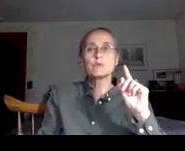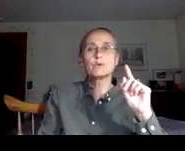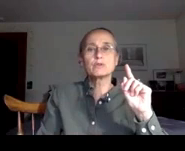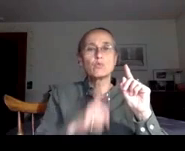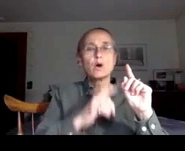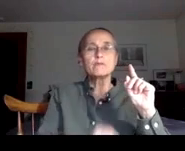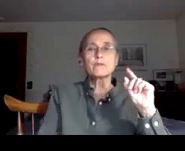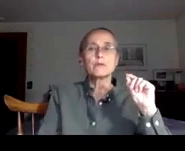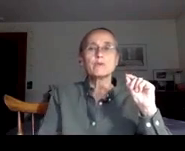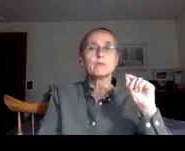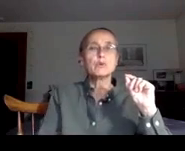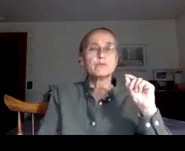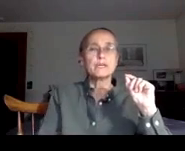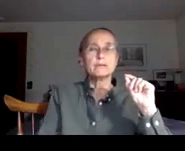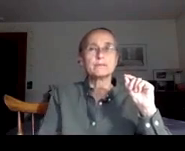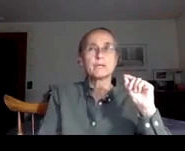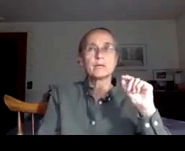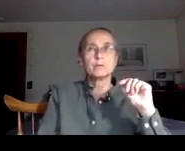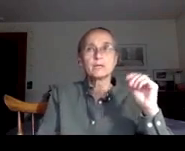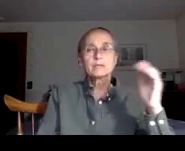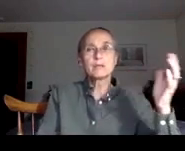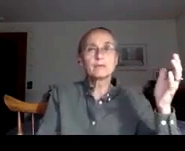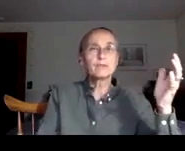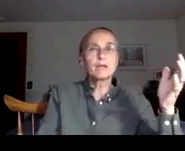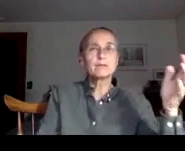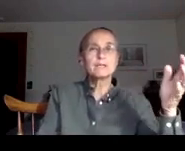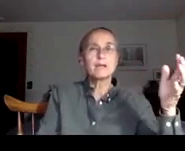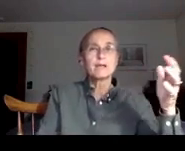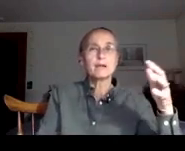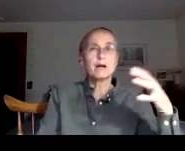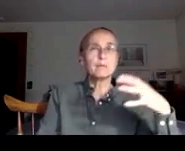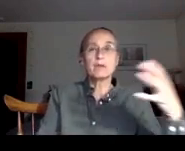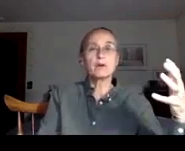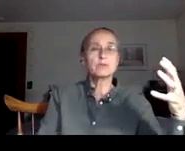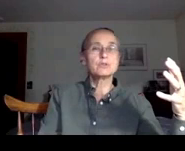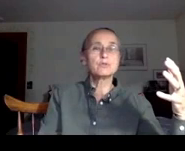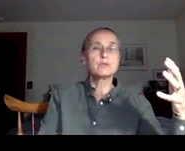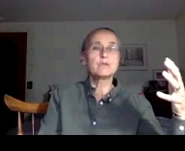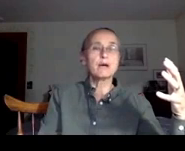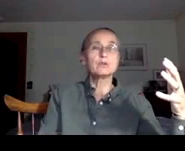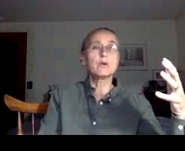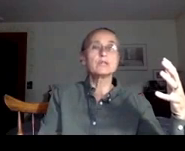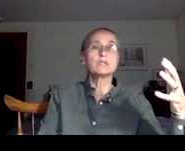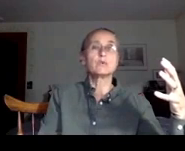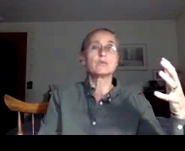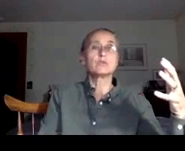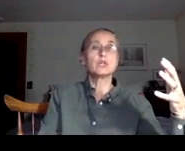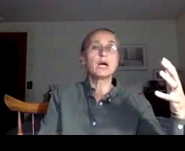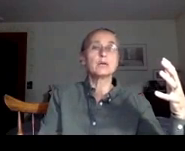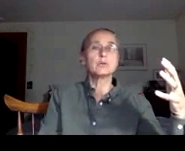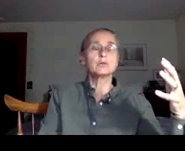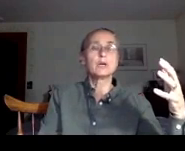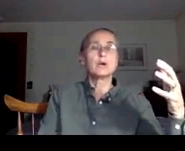refer to it as one frame of a movie. Because let's say the day that I'm there to do the evaluation with